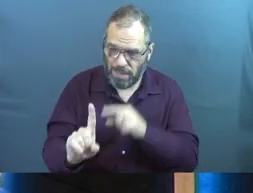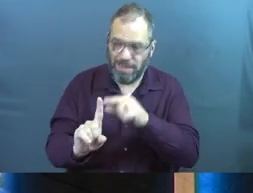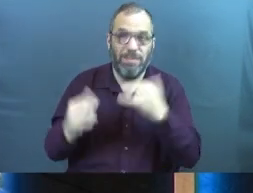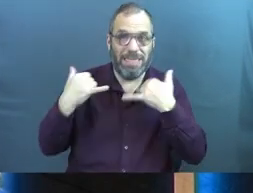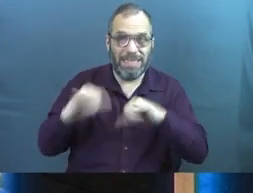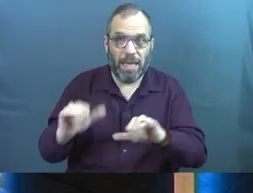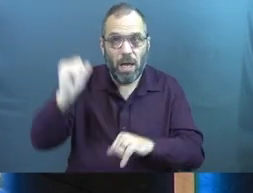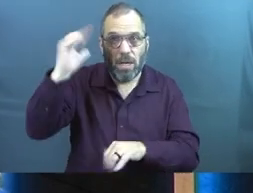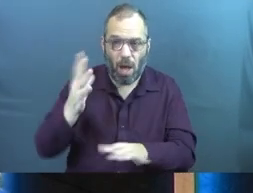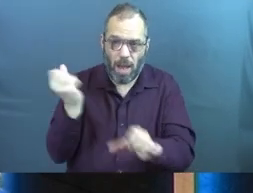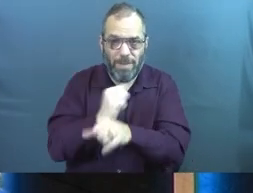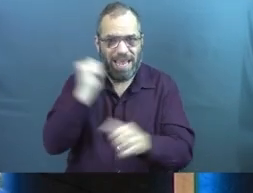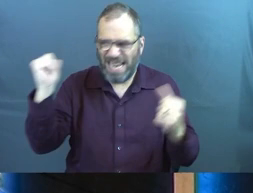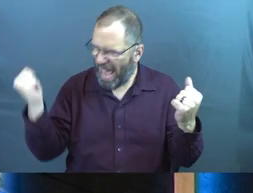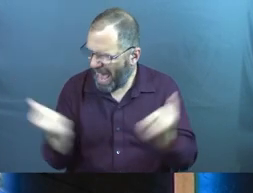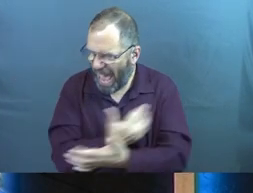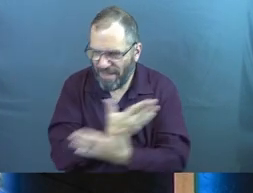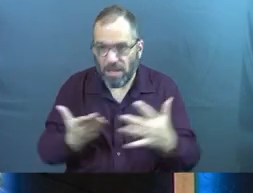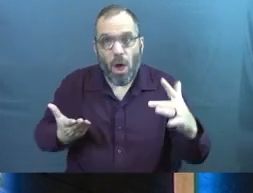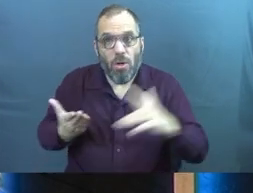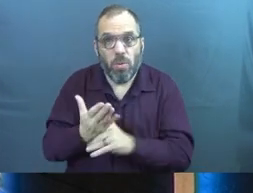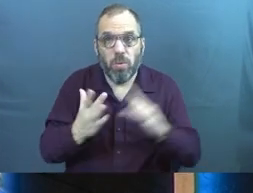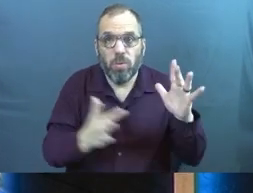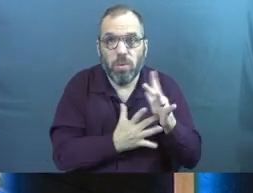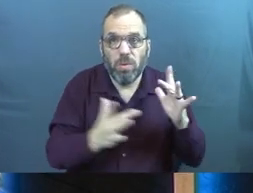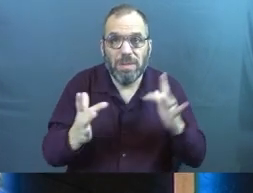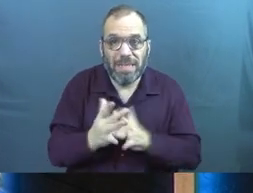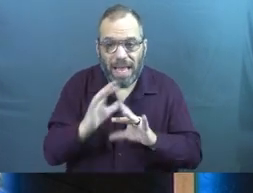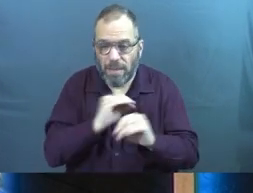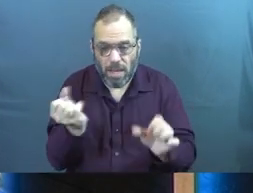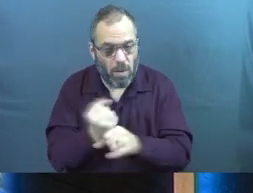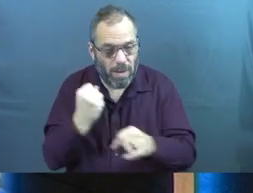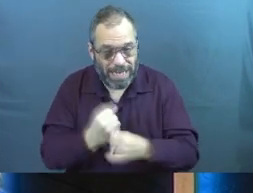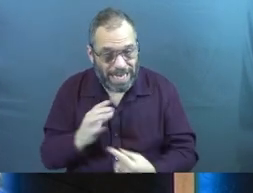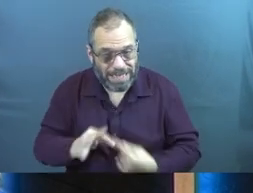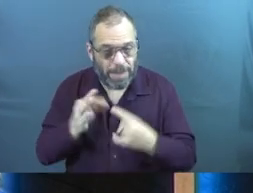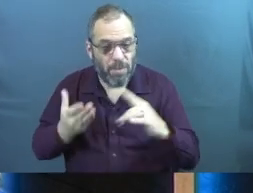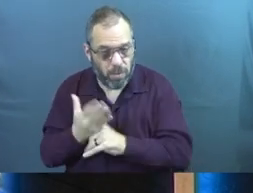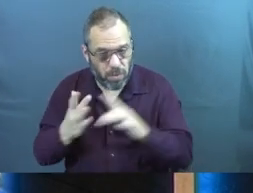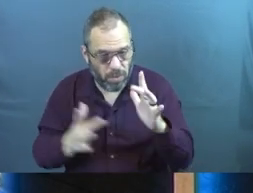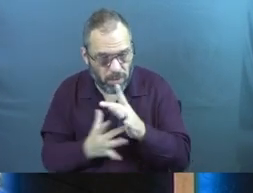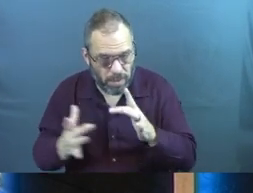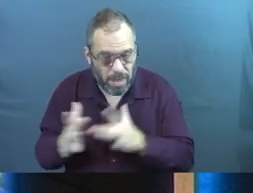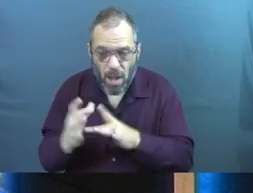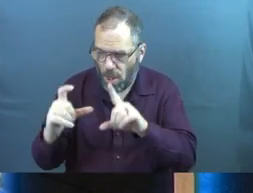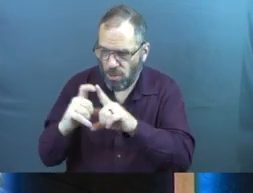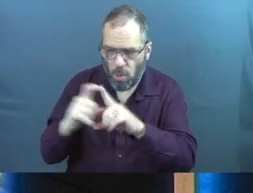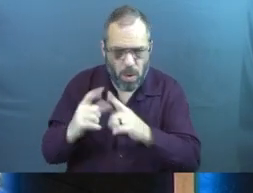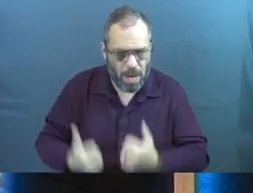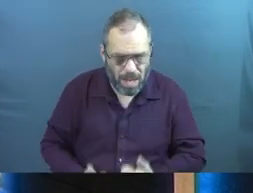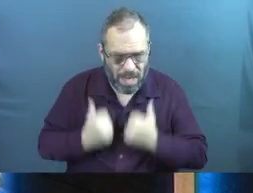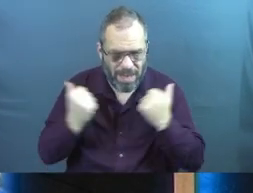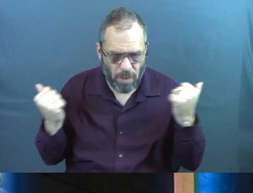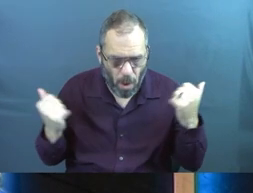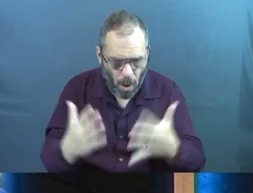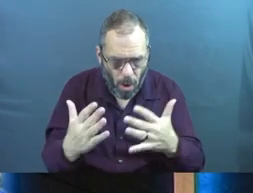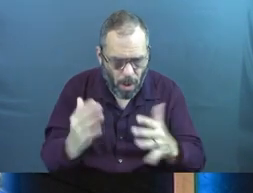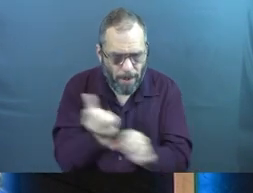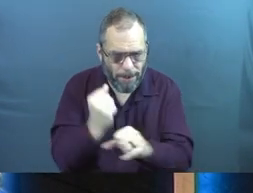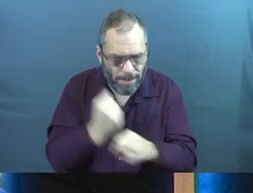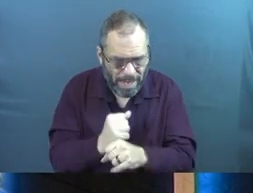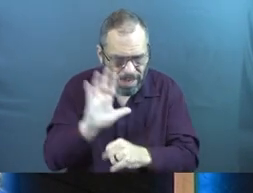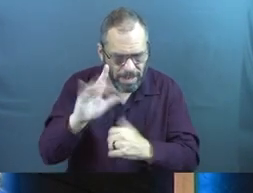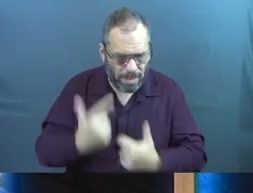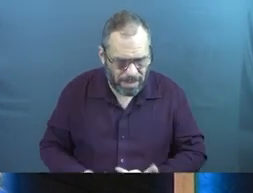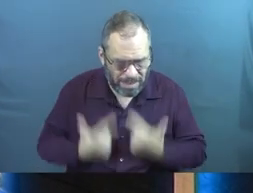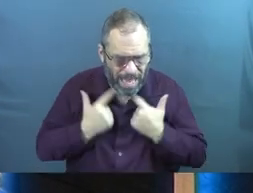still. God created everything through him, and nothing was created except through him. The Word gave life to everything that was created, and